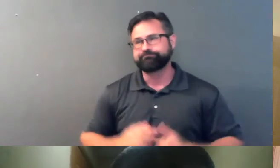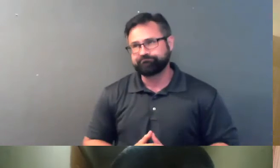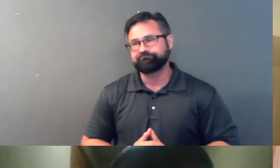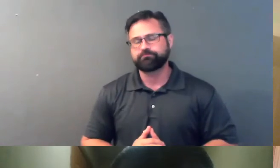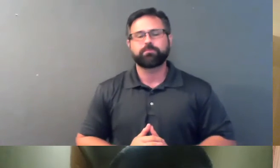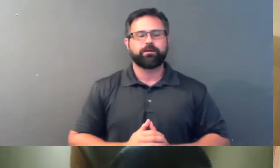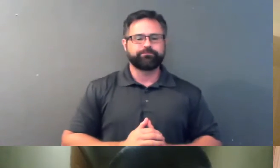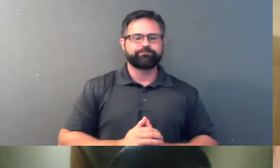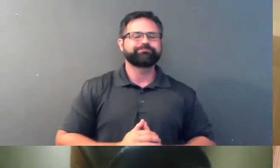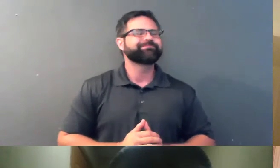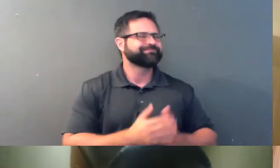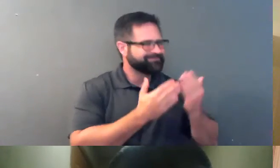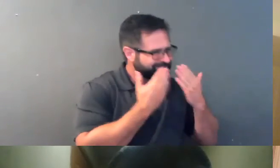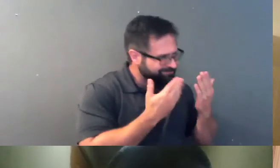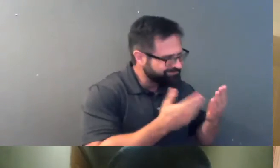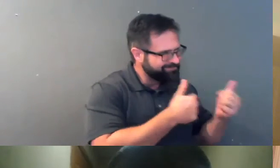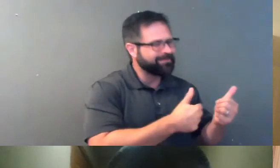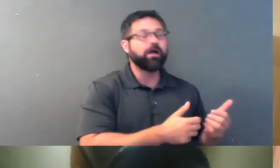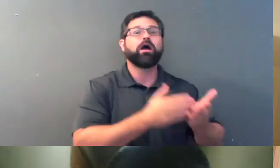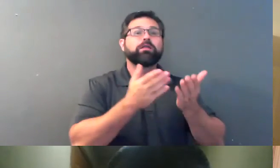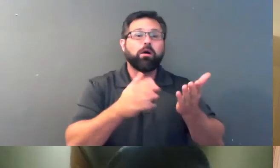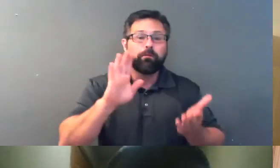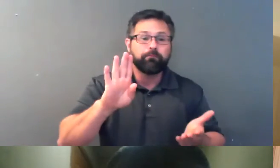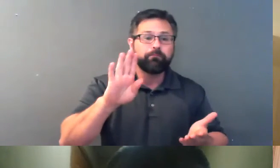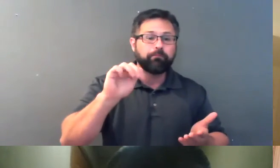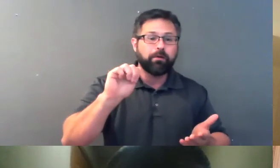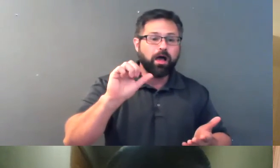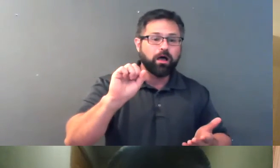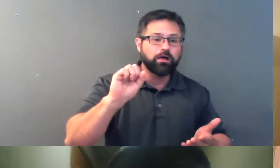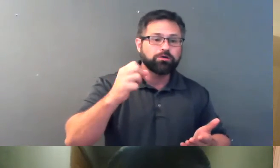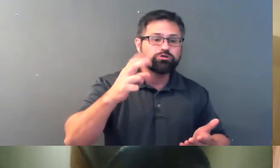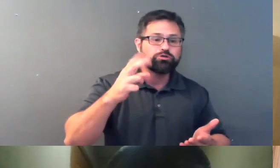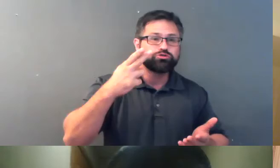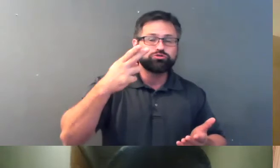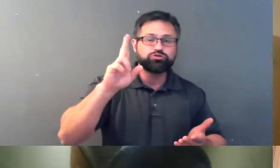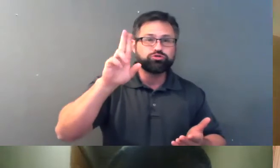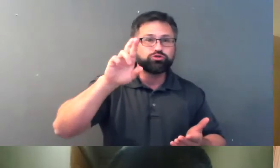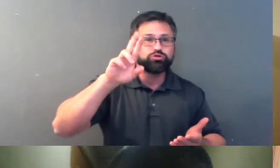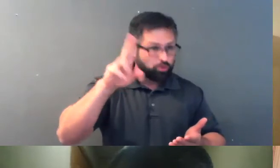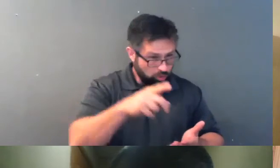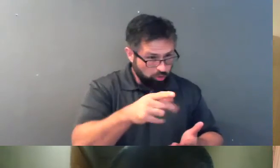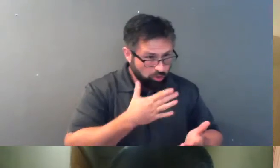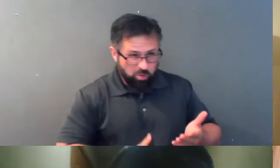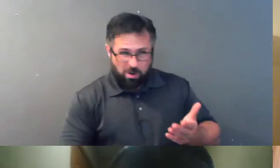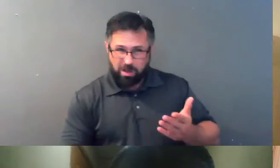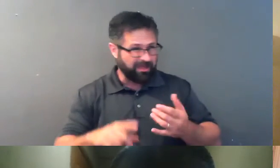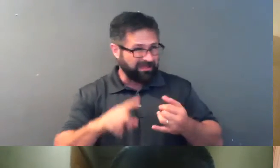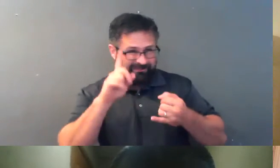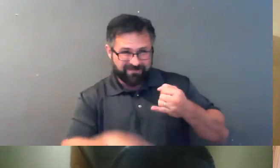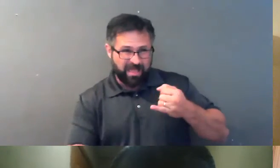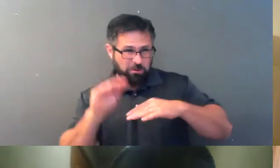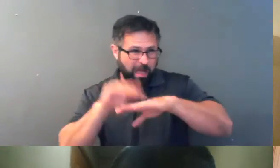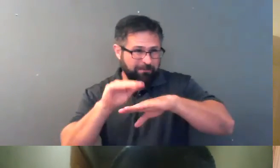ask Mr. Bashura, would you like to make any last comments since we are at the close of